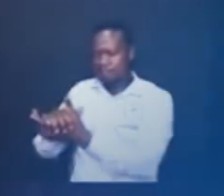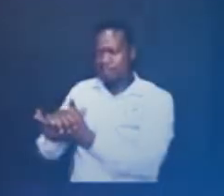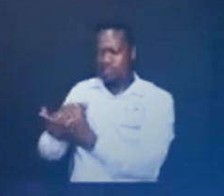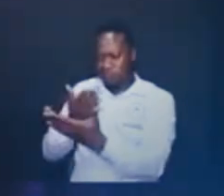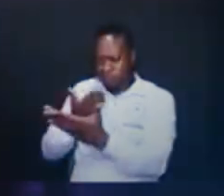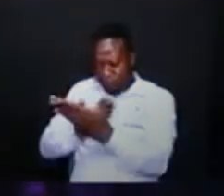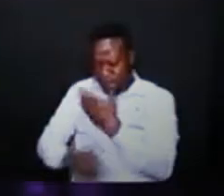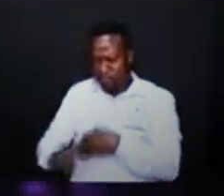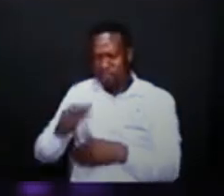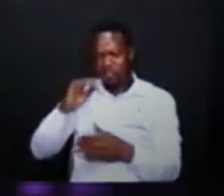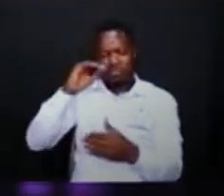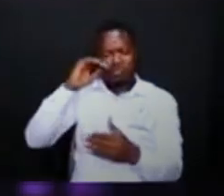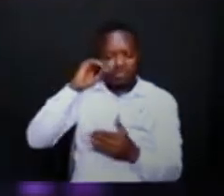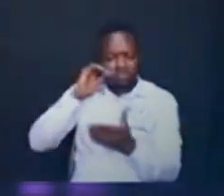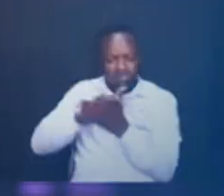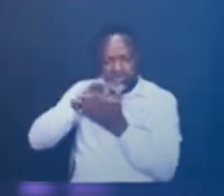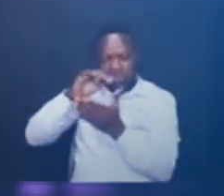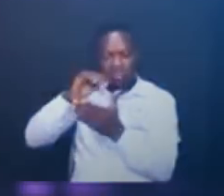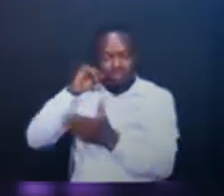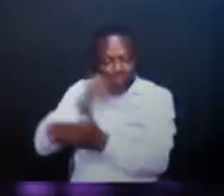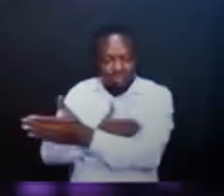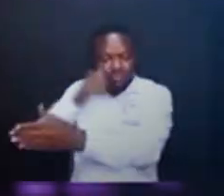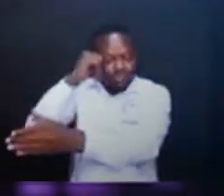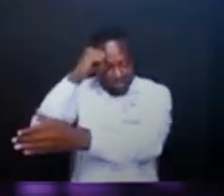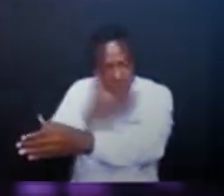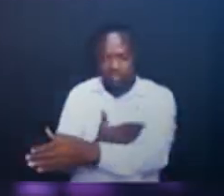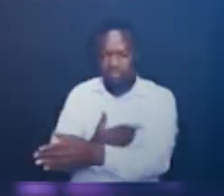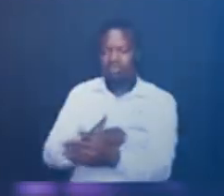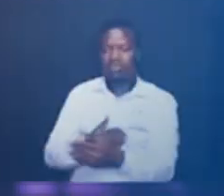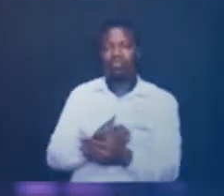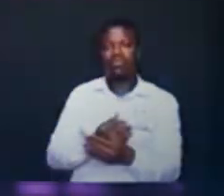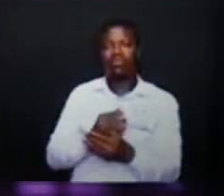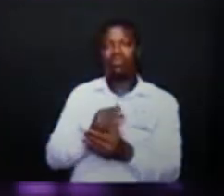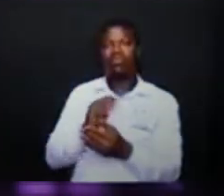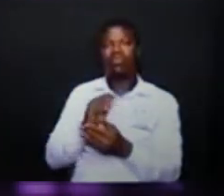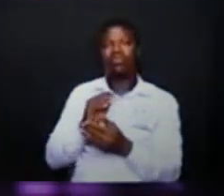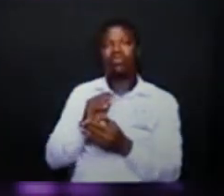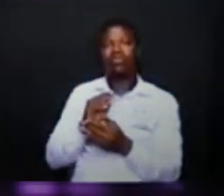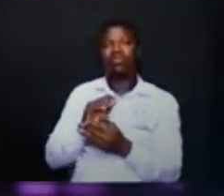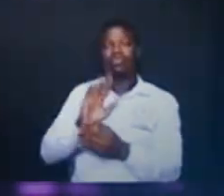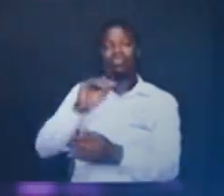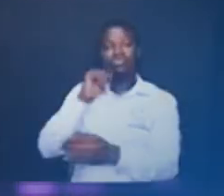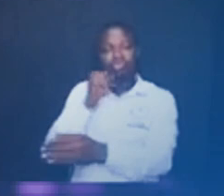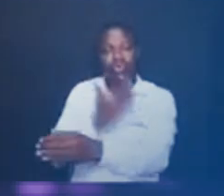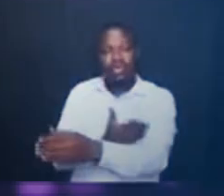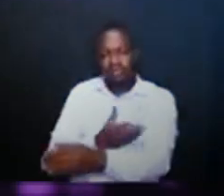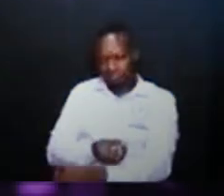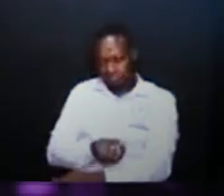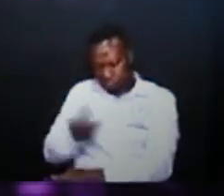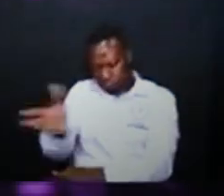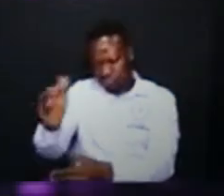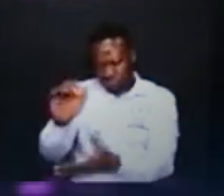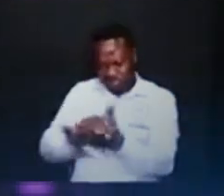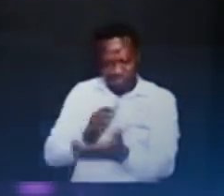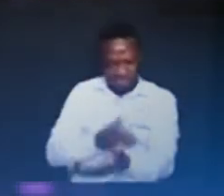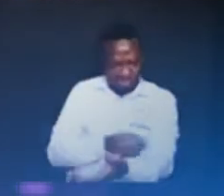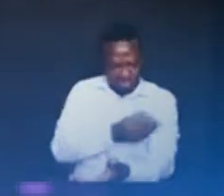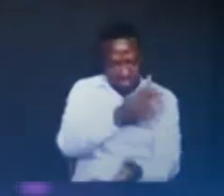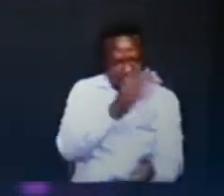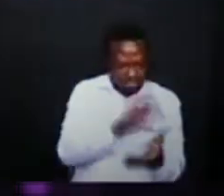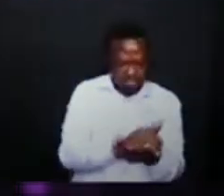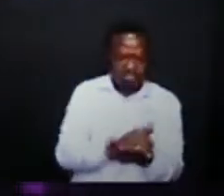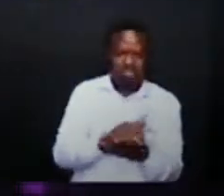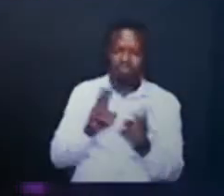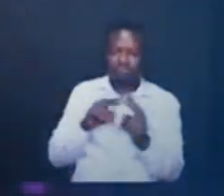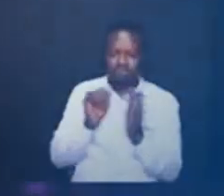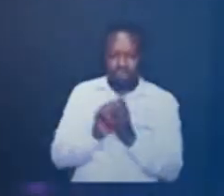daughters. Find wives for your sons and give your daughters in marriage so that they too may